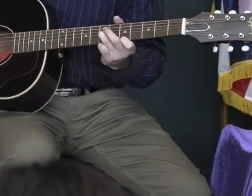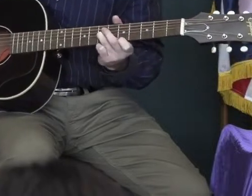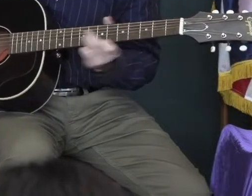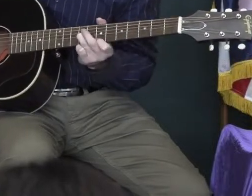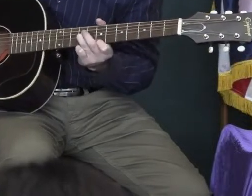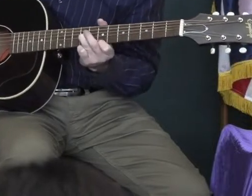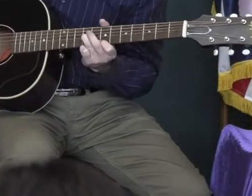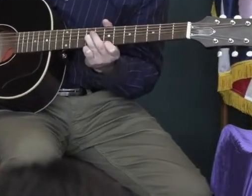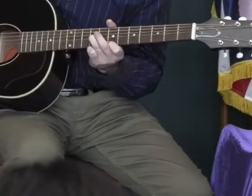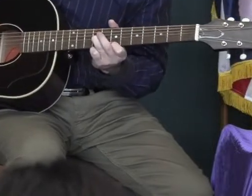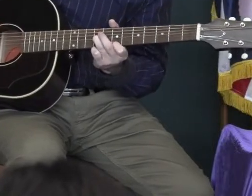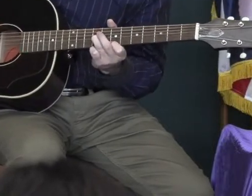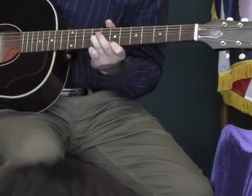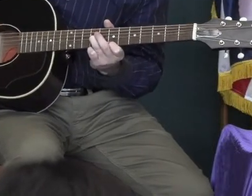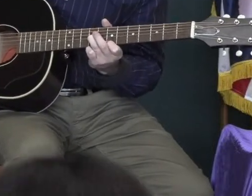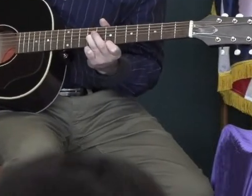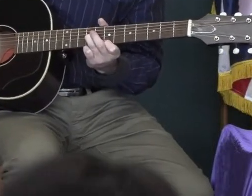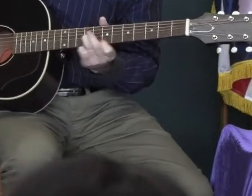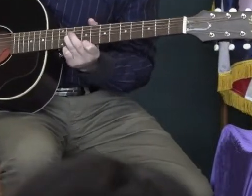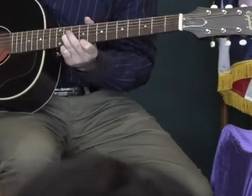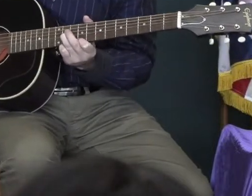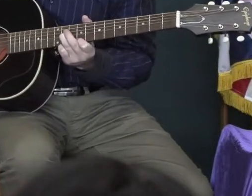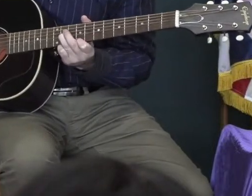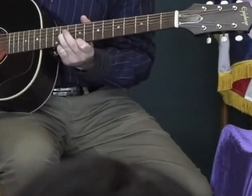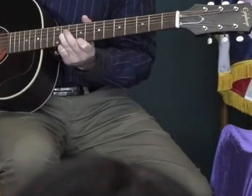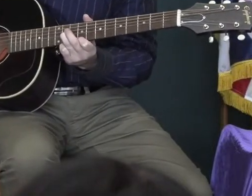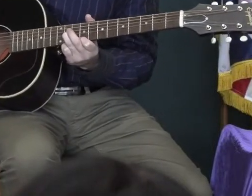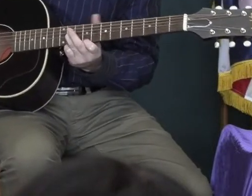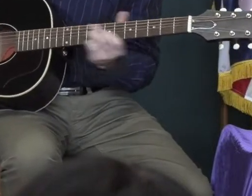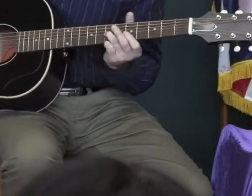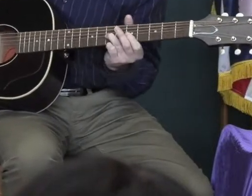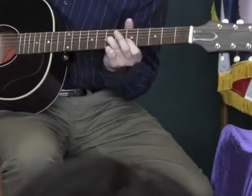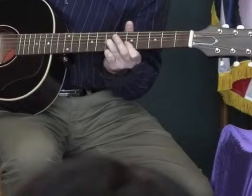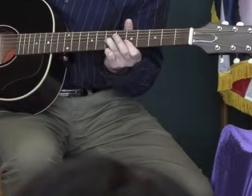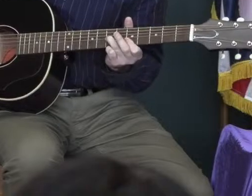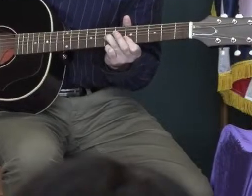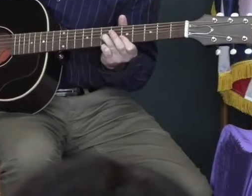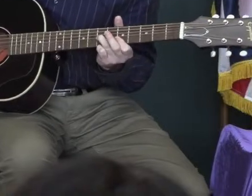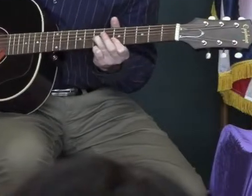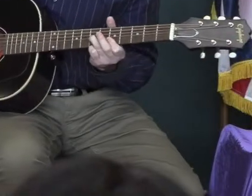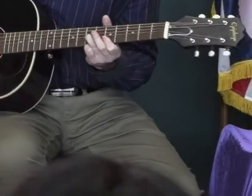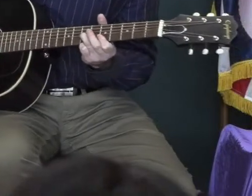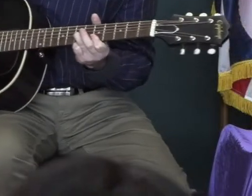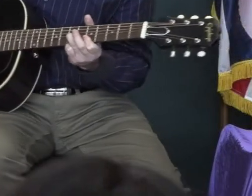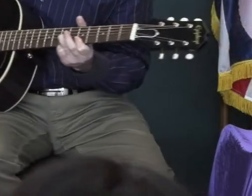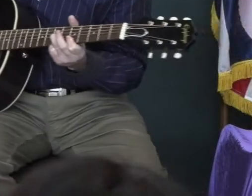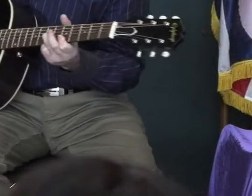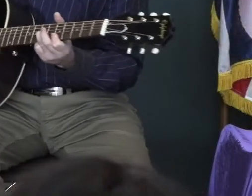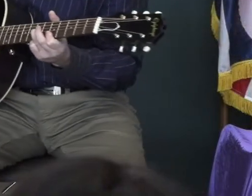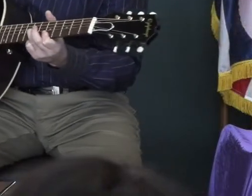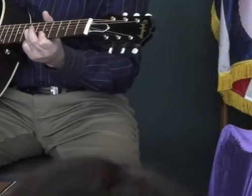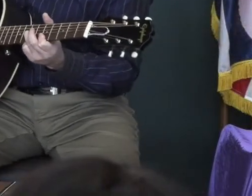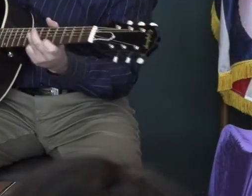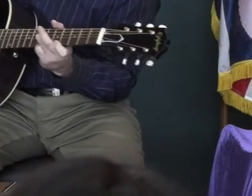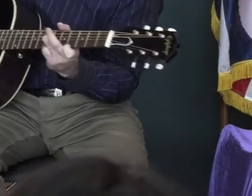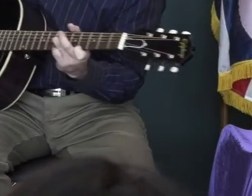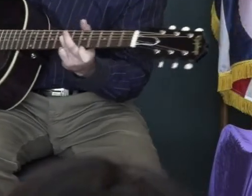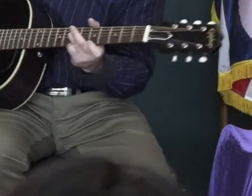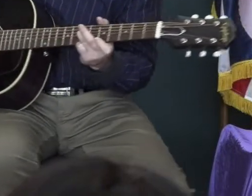pain. You're a born tragedy, and in the end, we are all